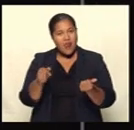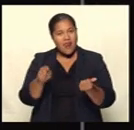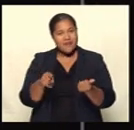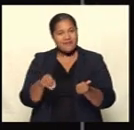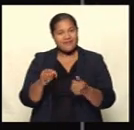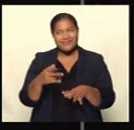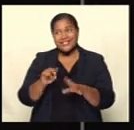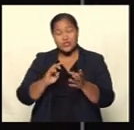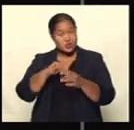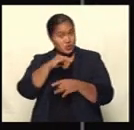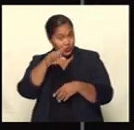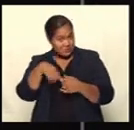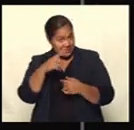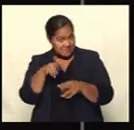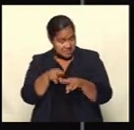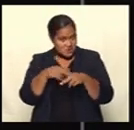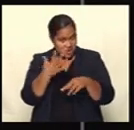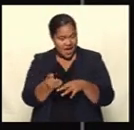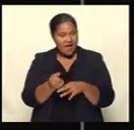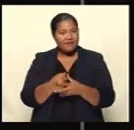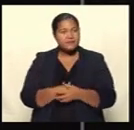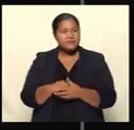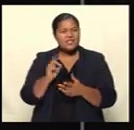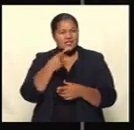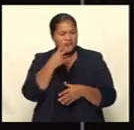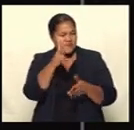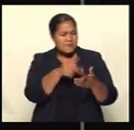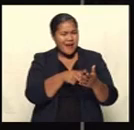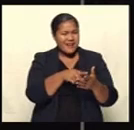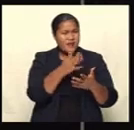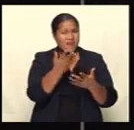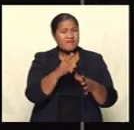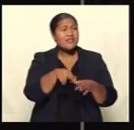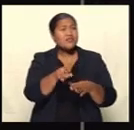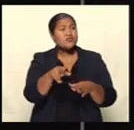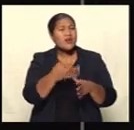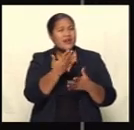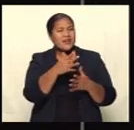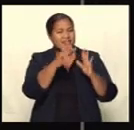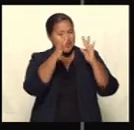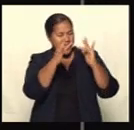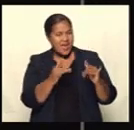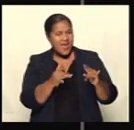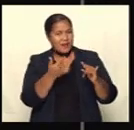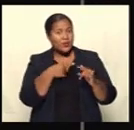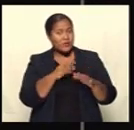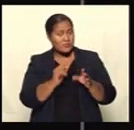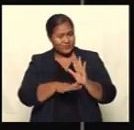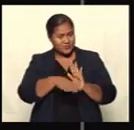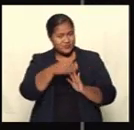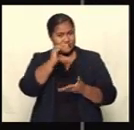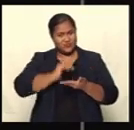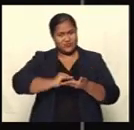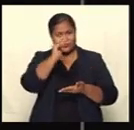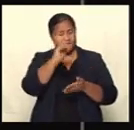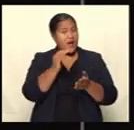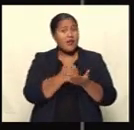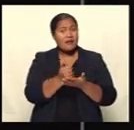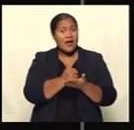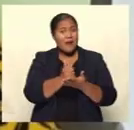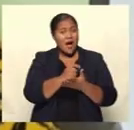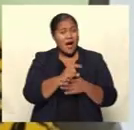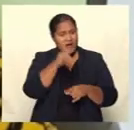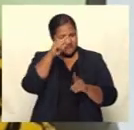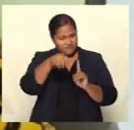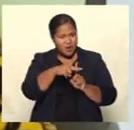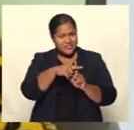through. Sanya Nimboila reports part of Vunivivi Hill was cordoned off after the increasing number of COVID-19 cases in the area.